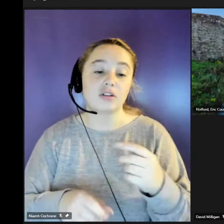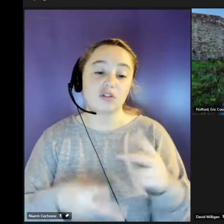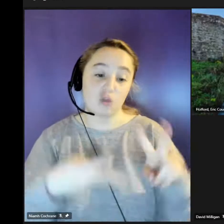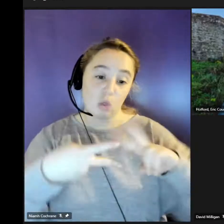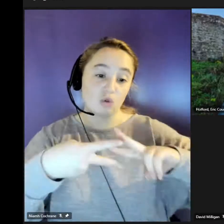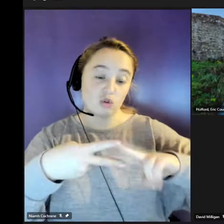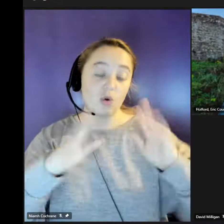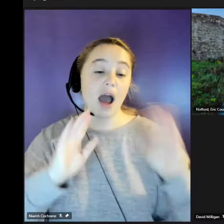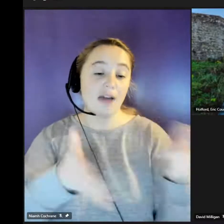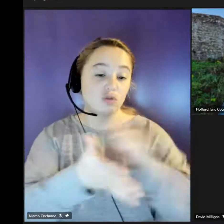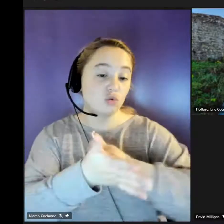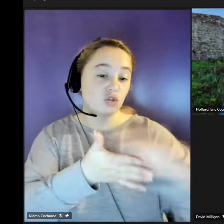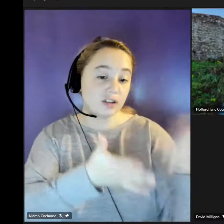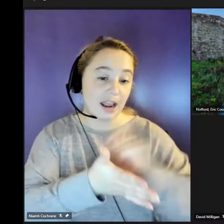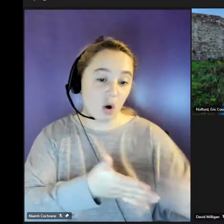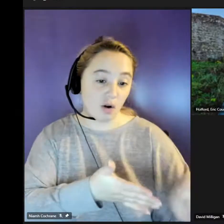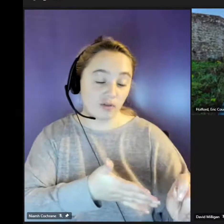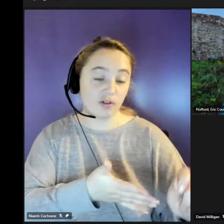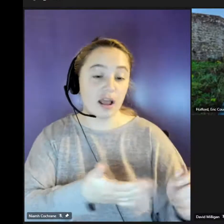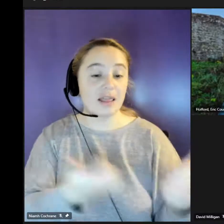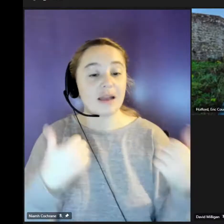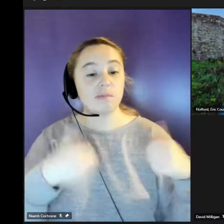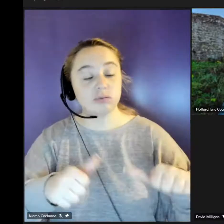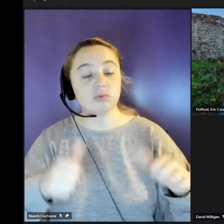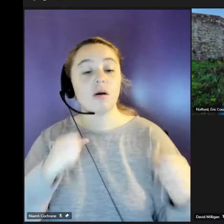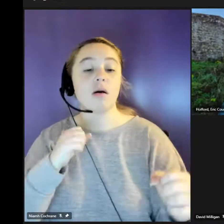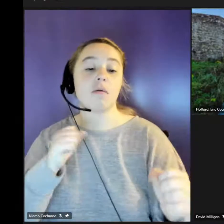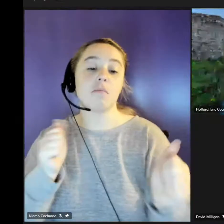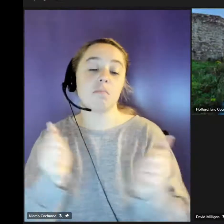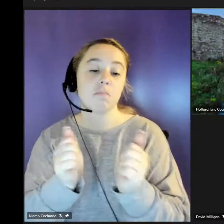that could then be published as the updated code.